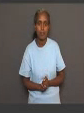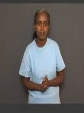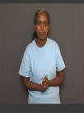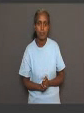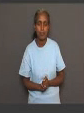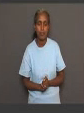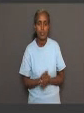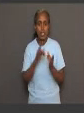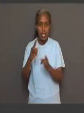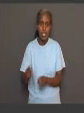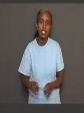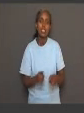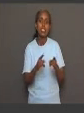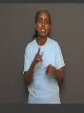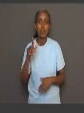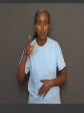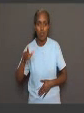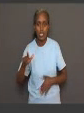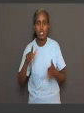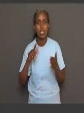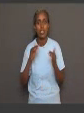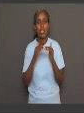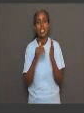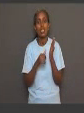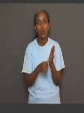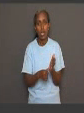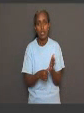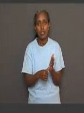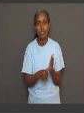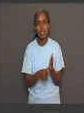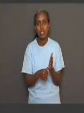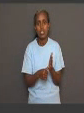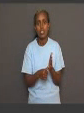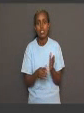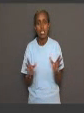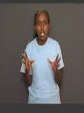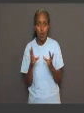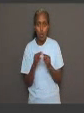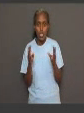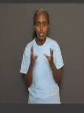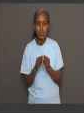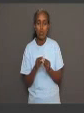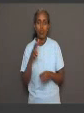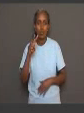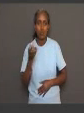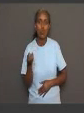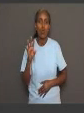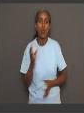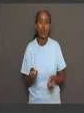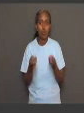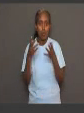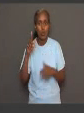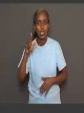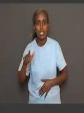A system of linear inequalities is a collection of 2 or more